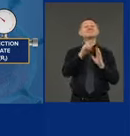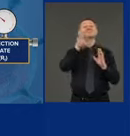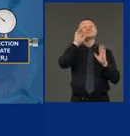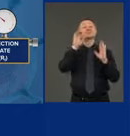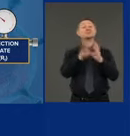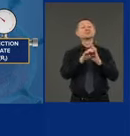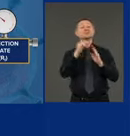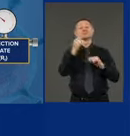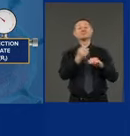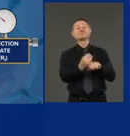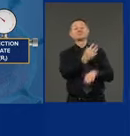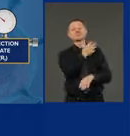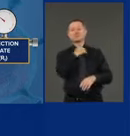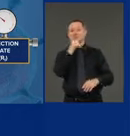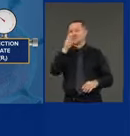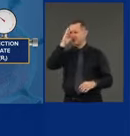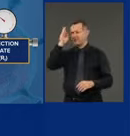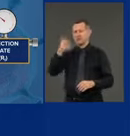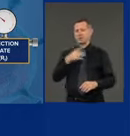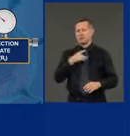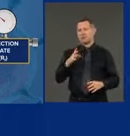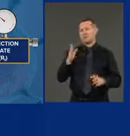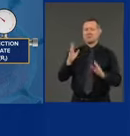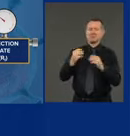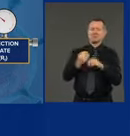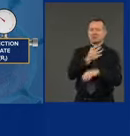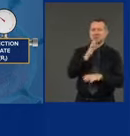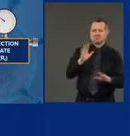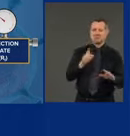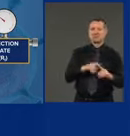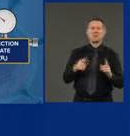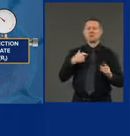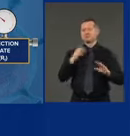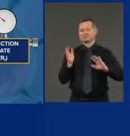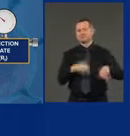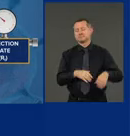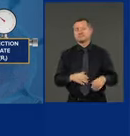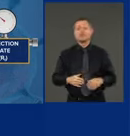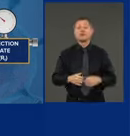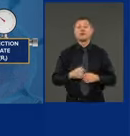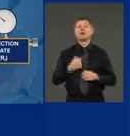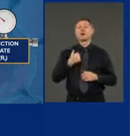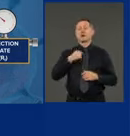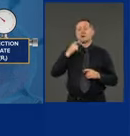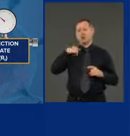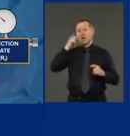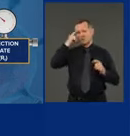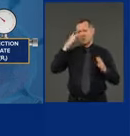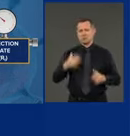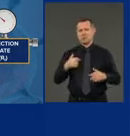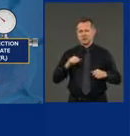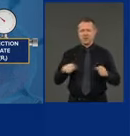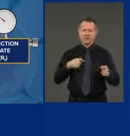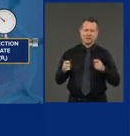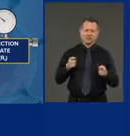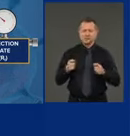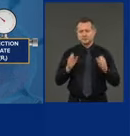still likes, but I like it, so sometimes it's nice to be governor. You have a